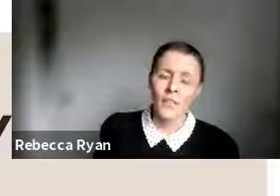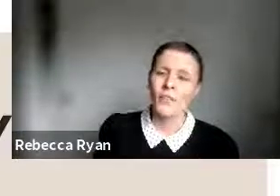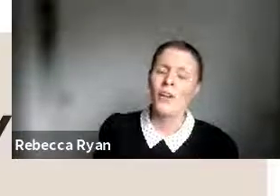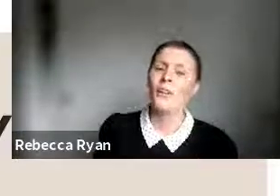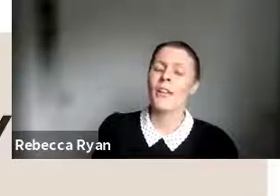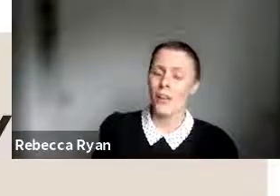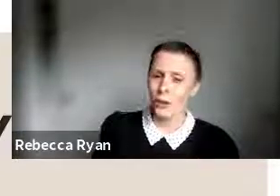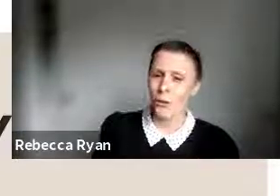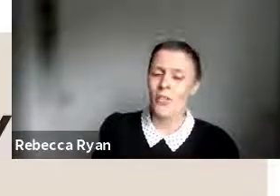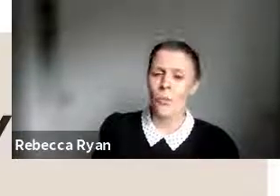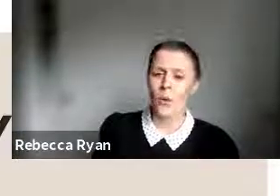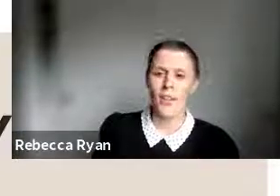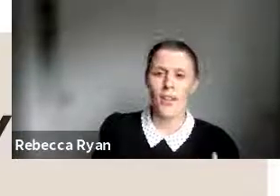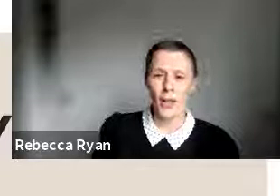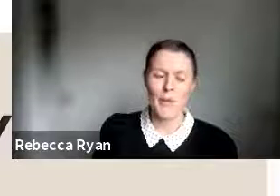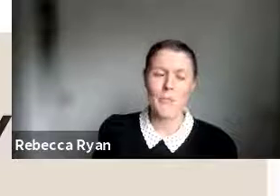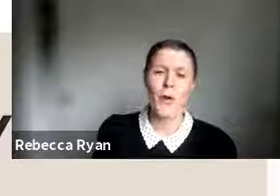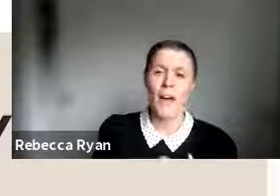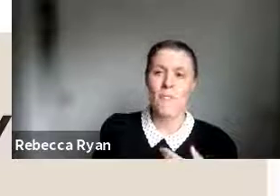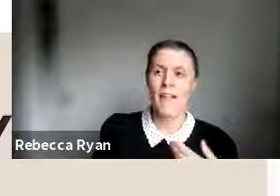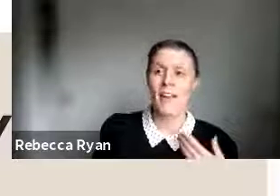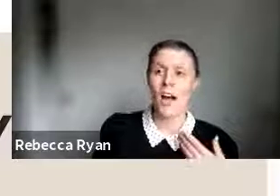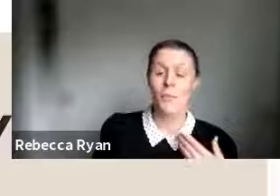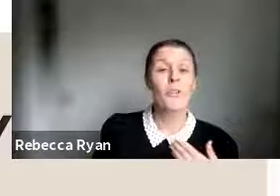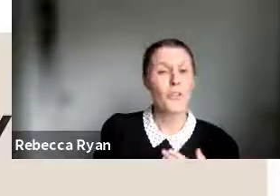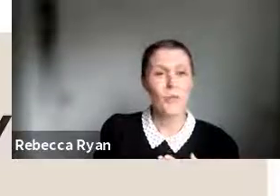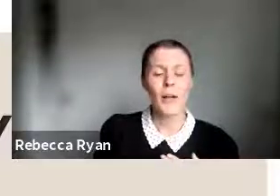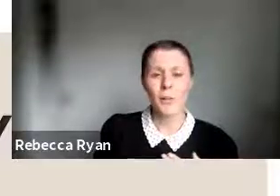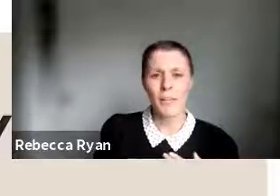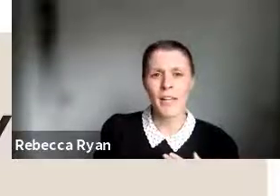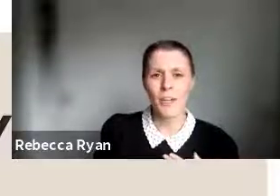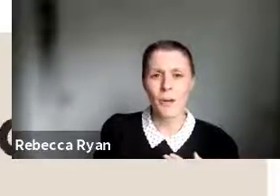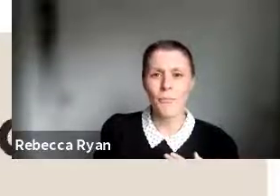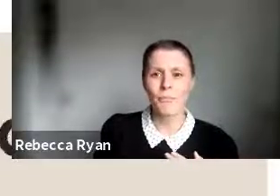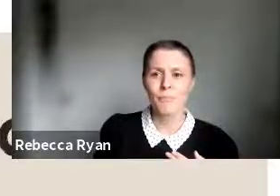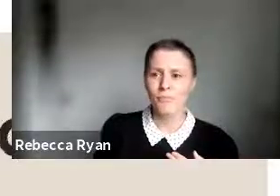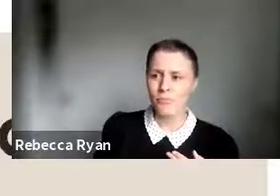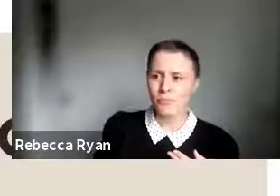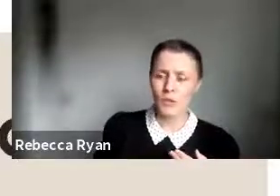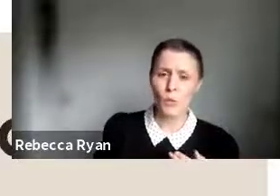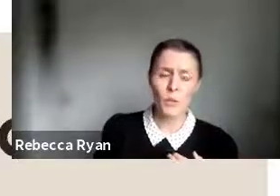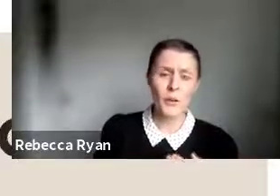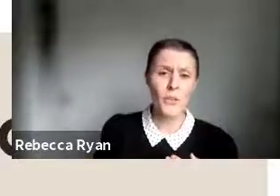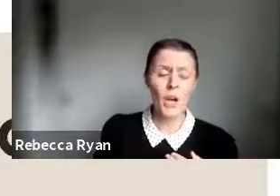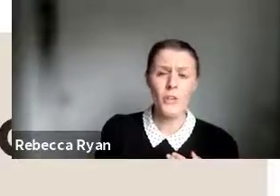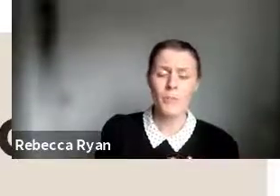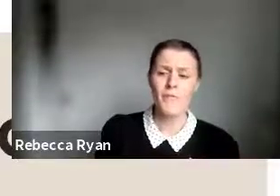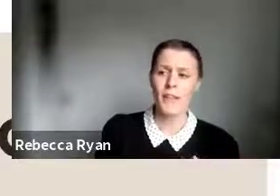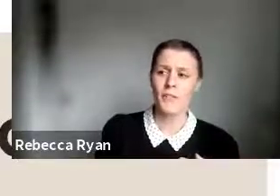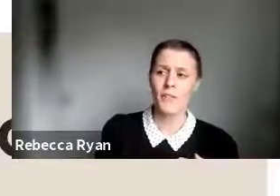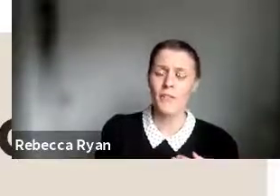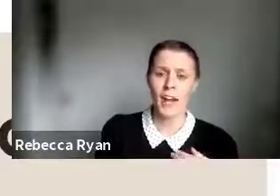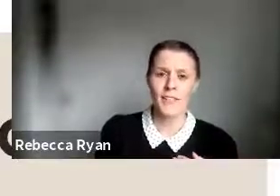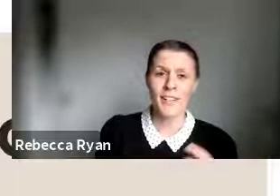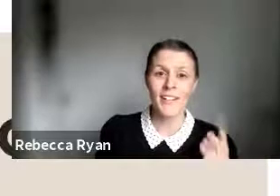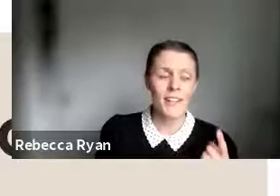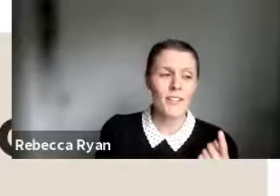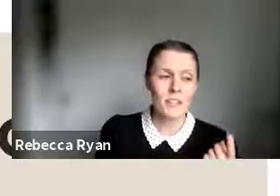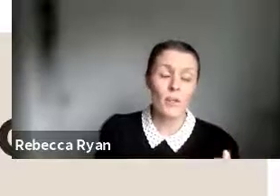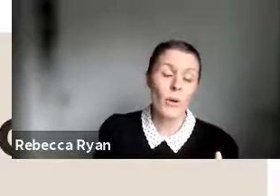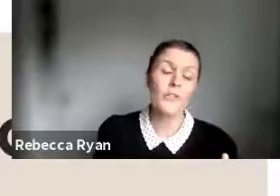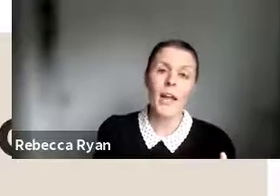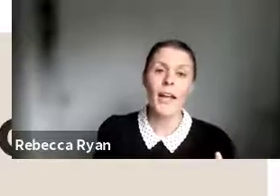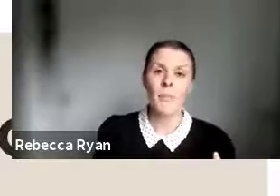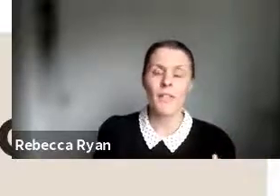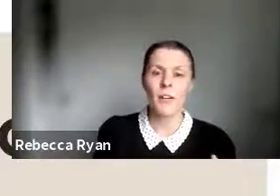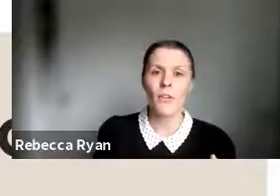not necessarily new in the way that a lot of people have been concerned about them being new. What about the long-term effects of the vaccine? This